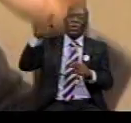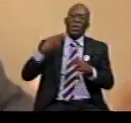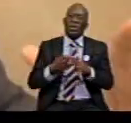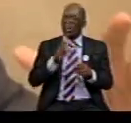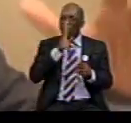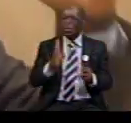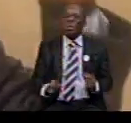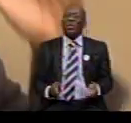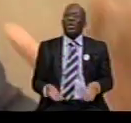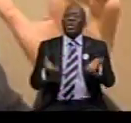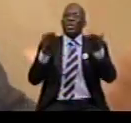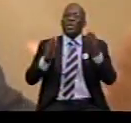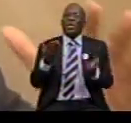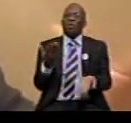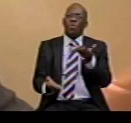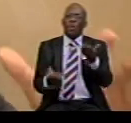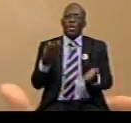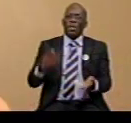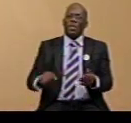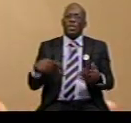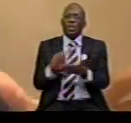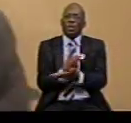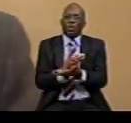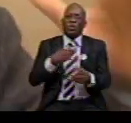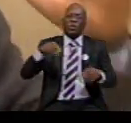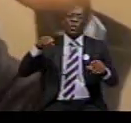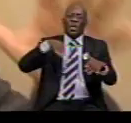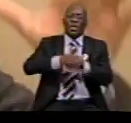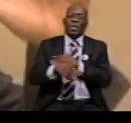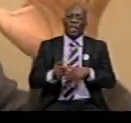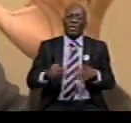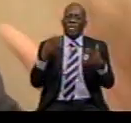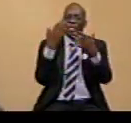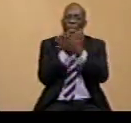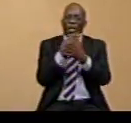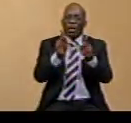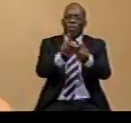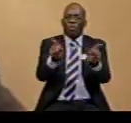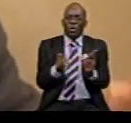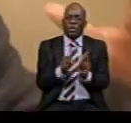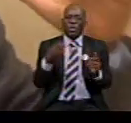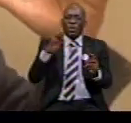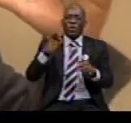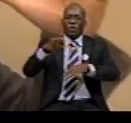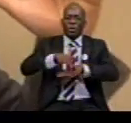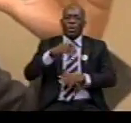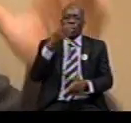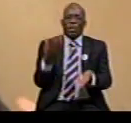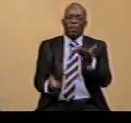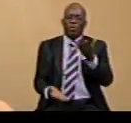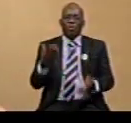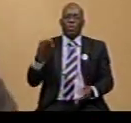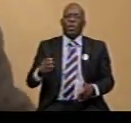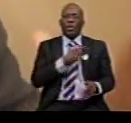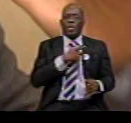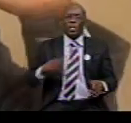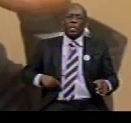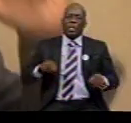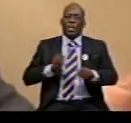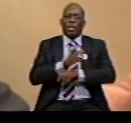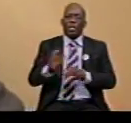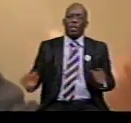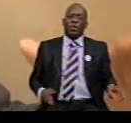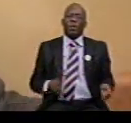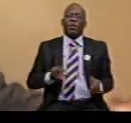gospel penetrate the dark places of the earth. May kingdoms pass. May authorities bow